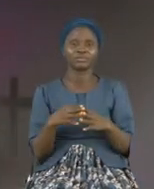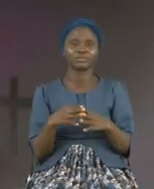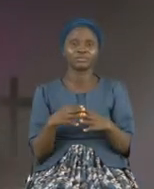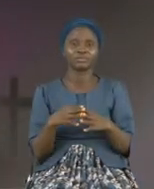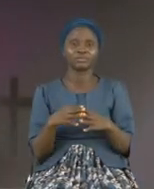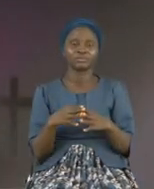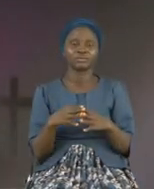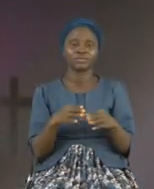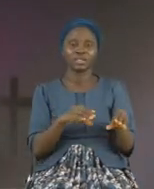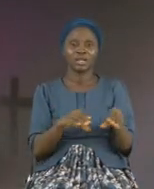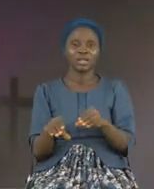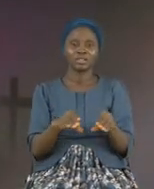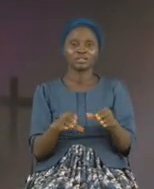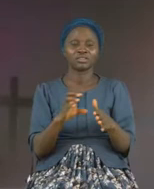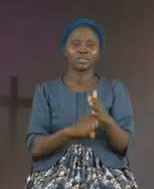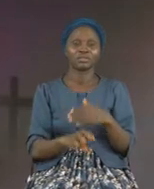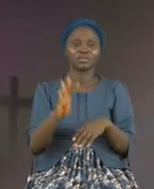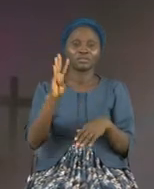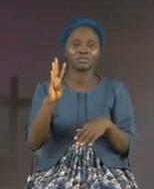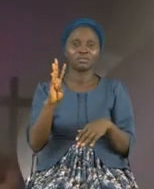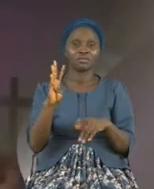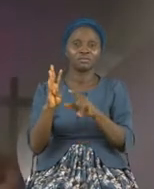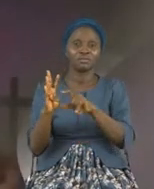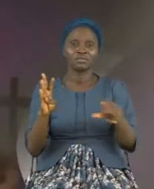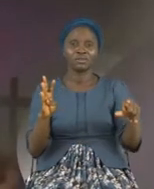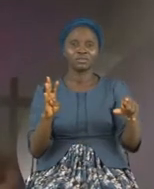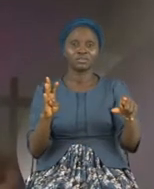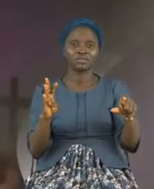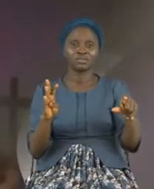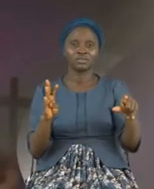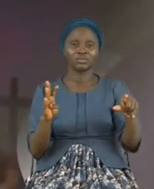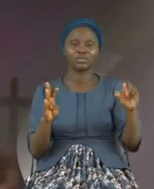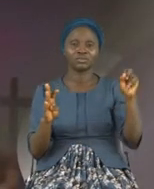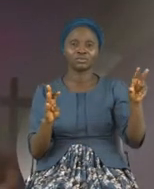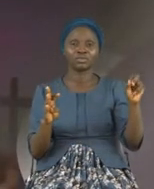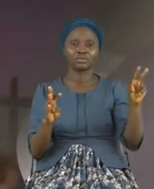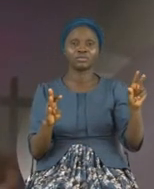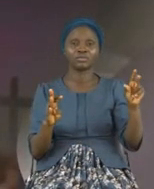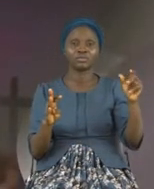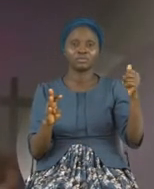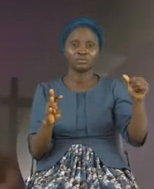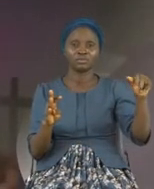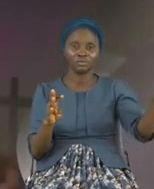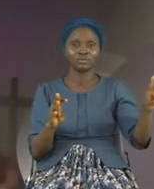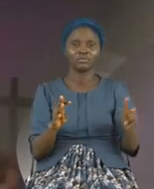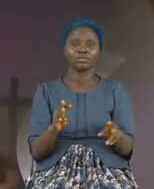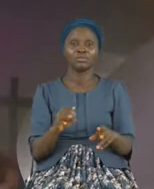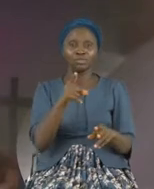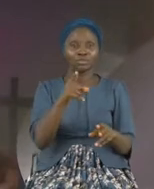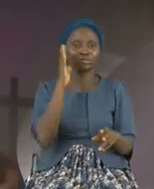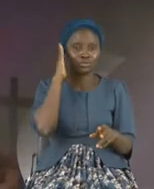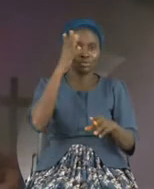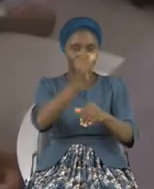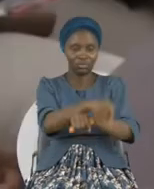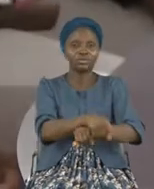chapter 4, reading from verse 12. Triumph. You'll be triumphant. Amen. Amen